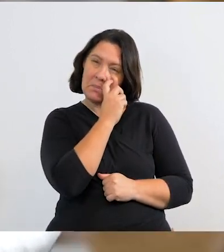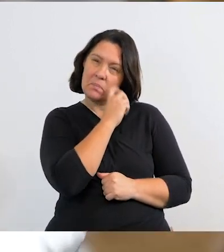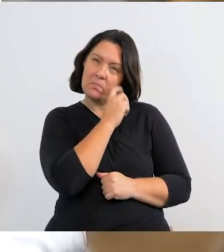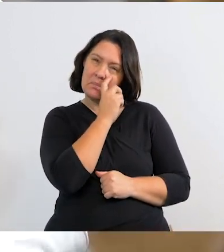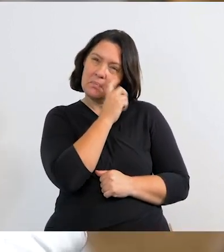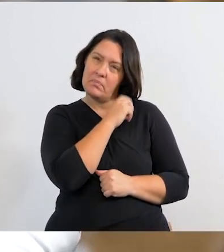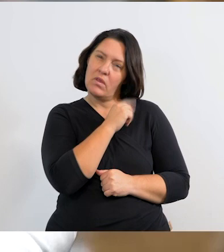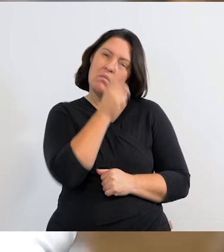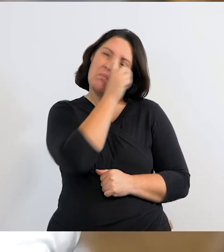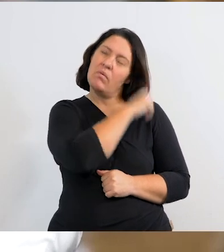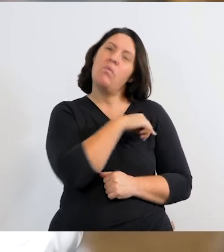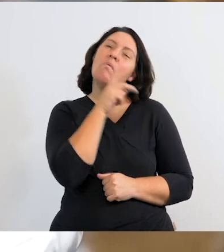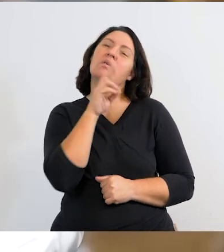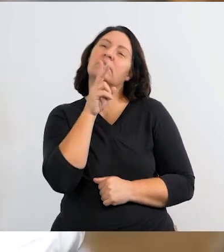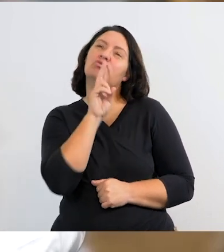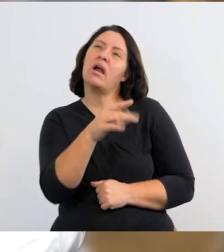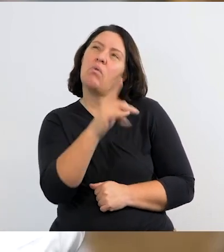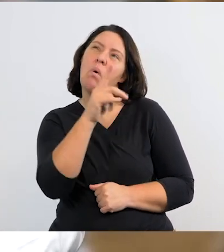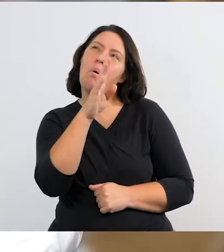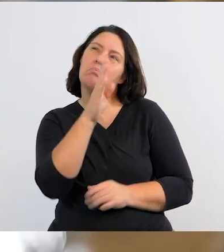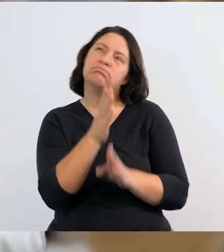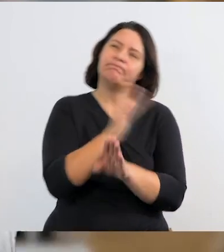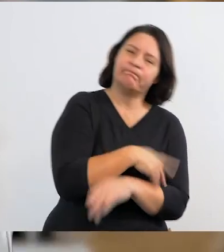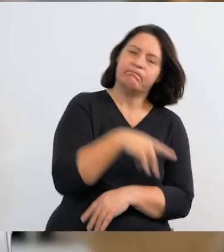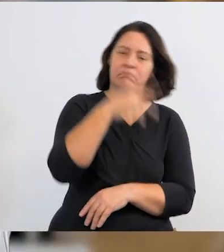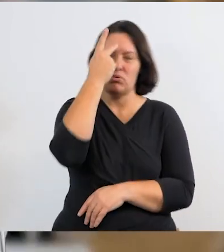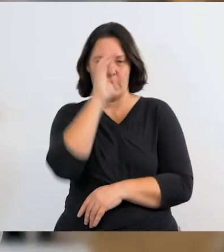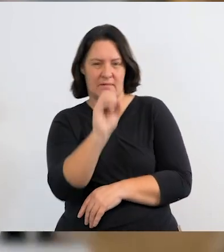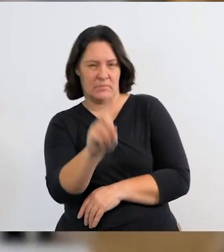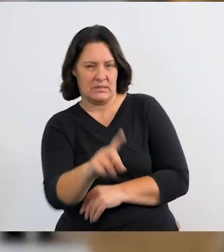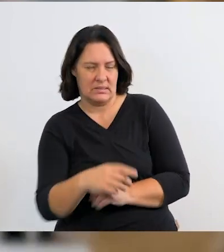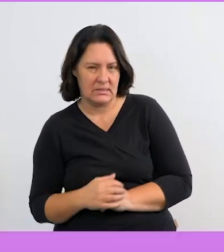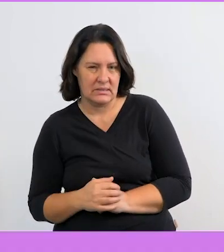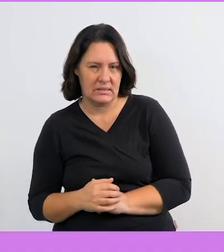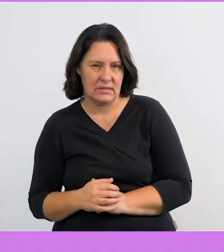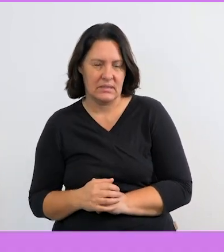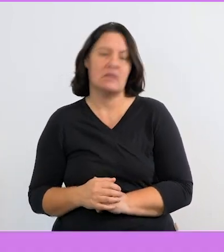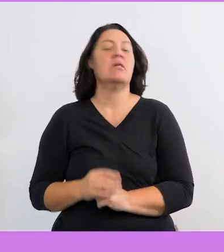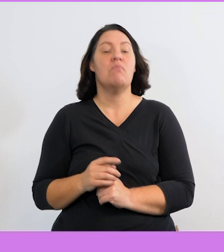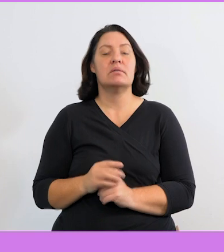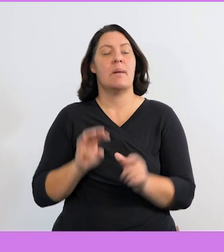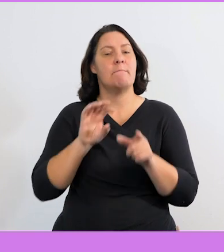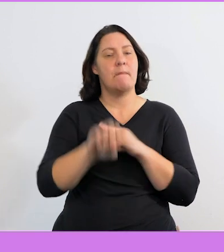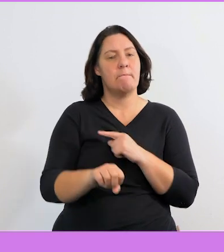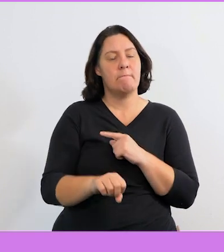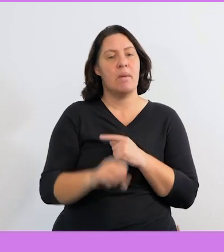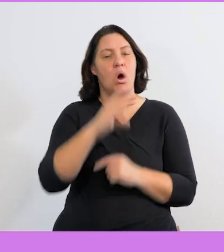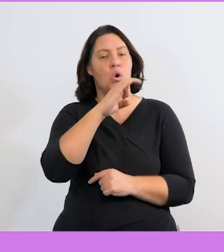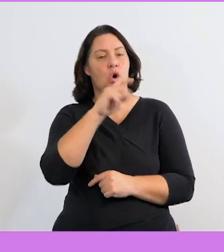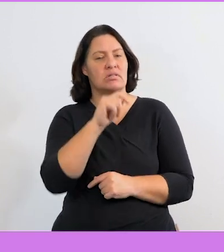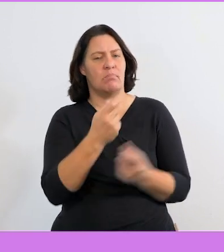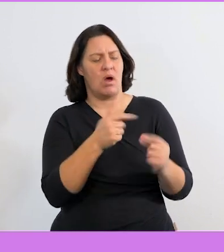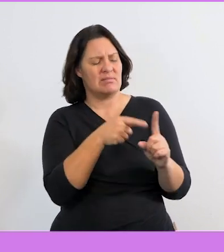you to a small little test. Let's check your pre-knowledge. So now the first question here, define the term cost